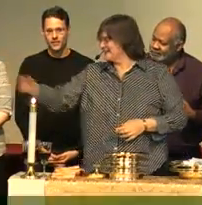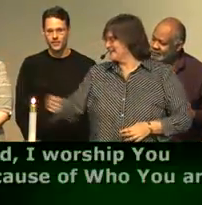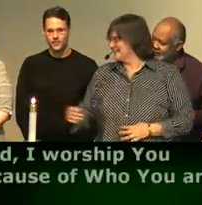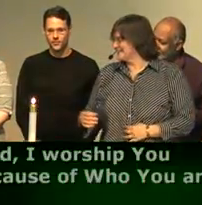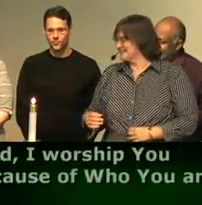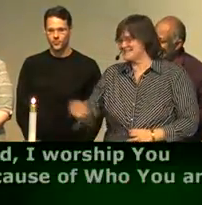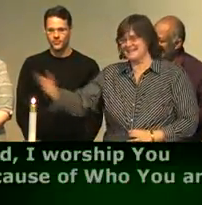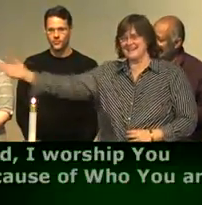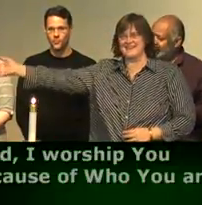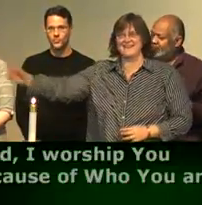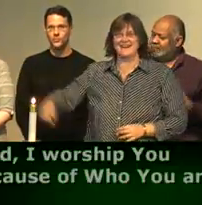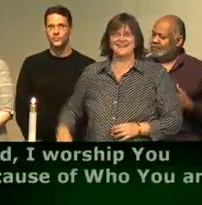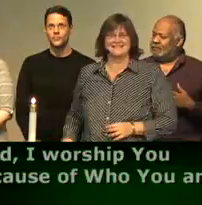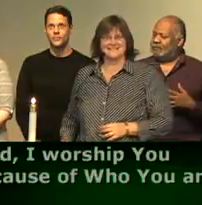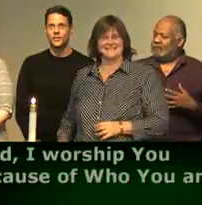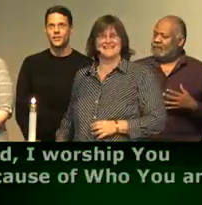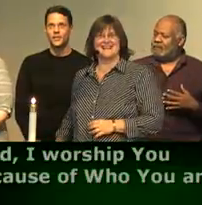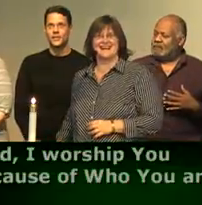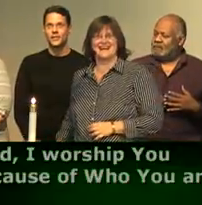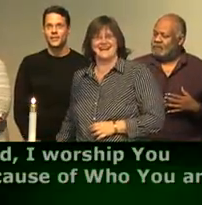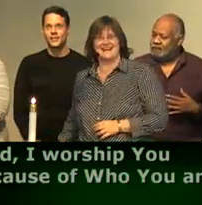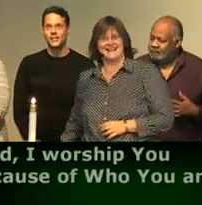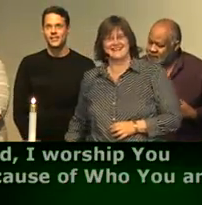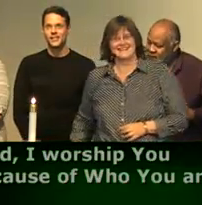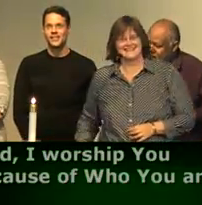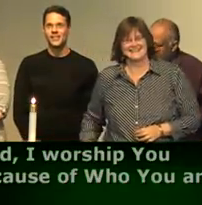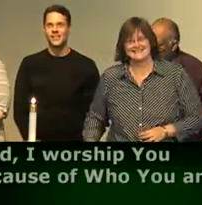want to do that again sing let's sing it all